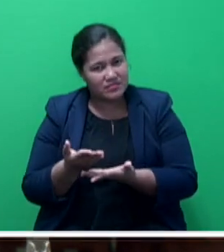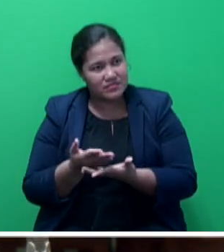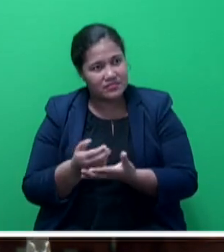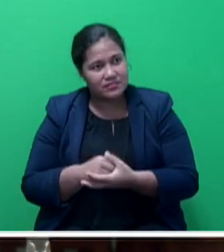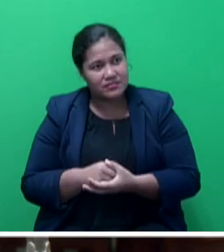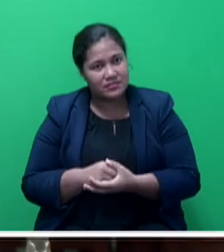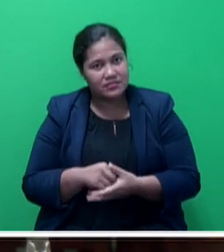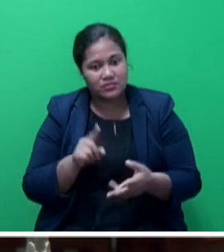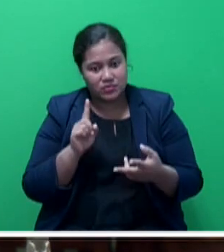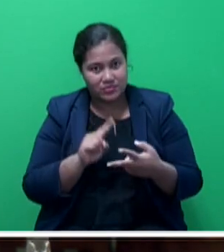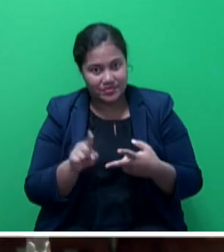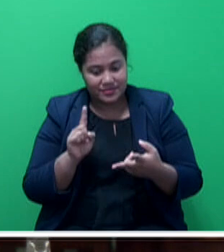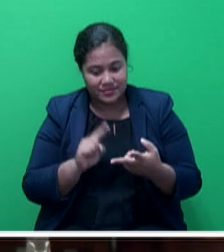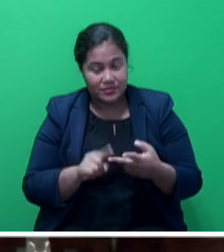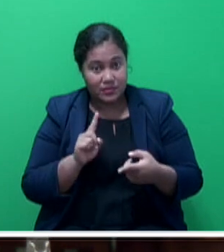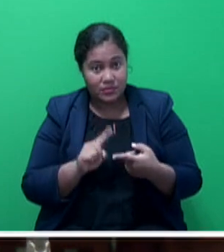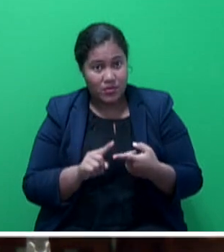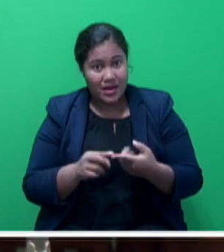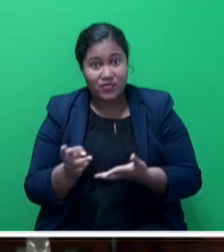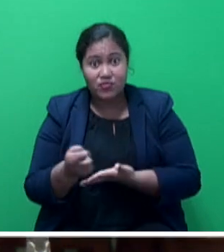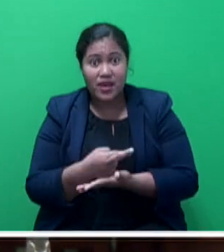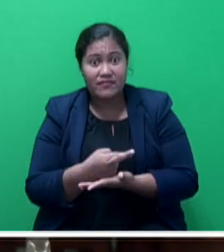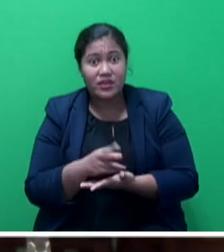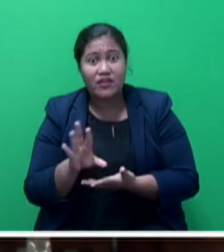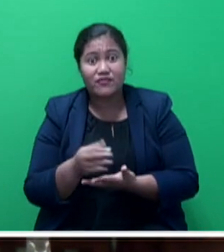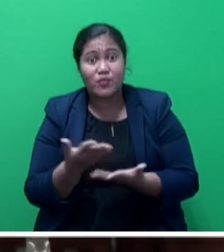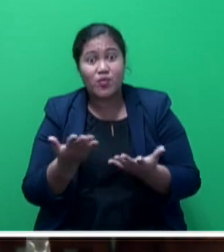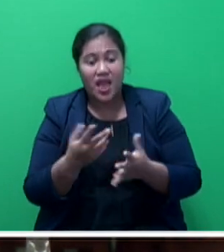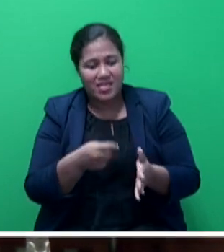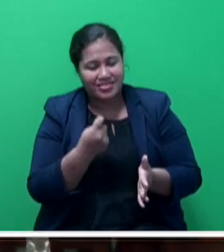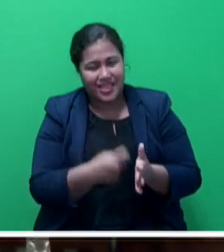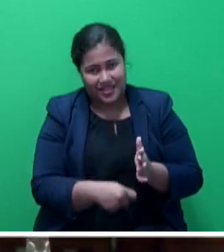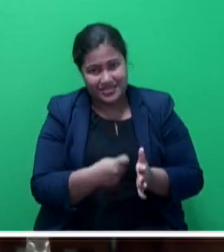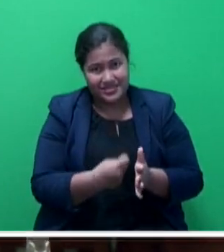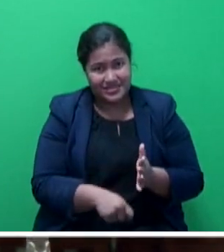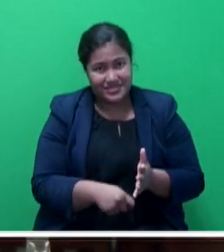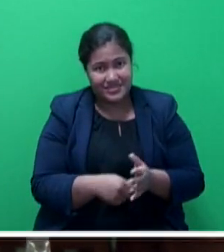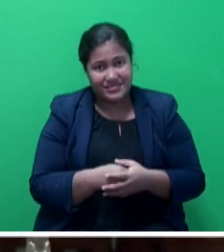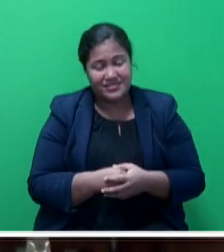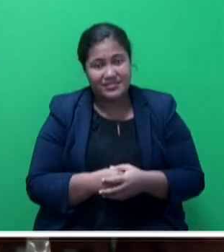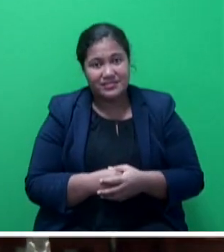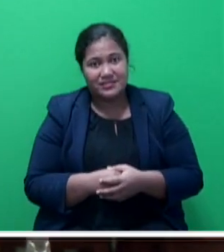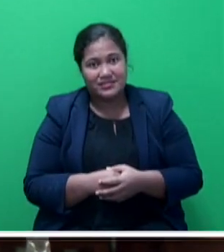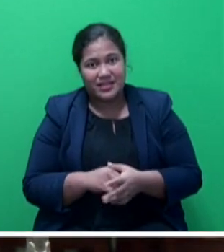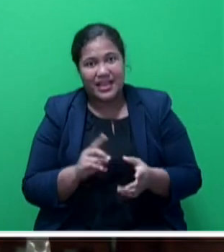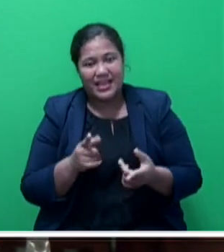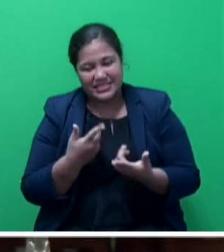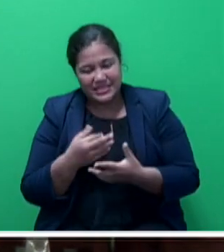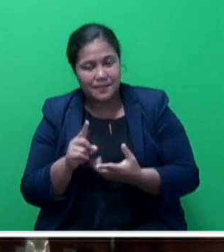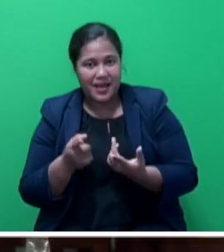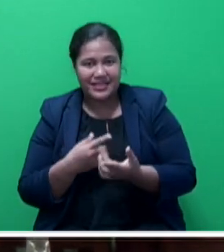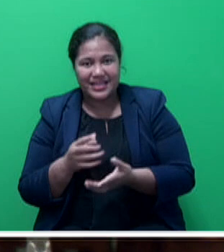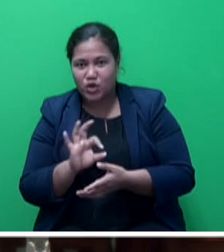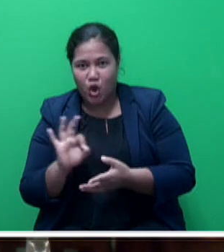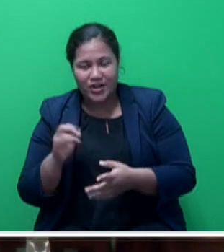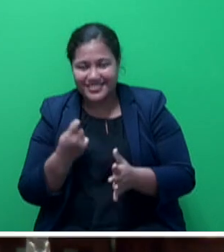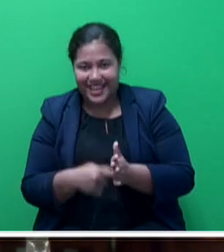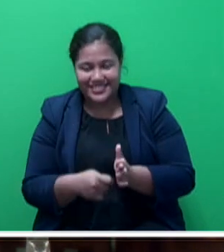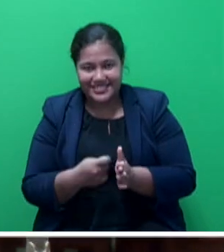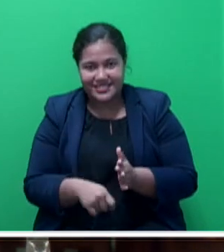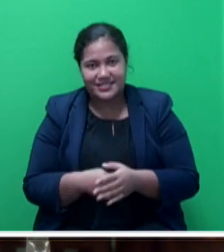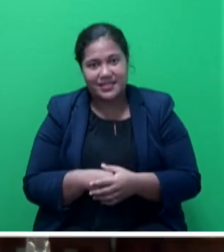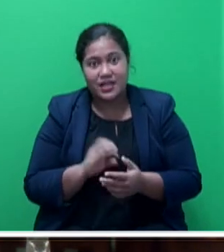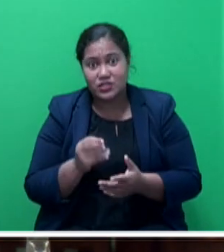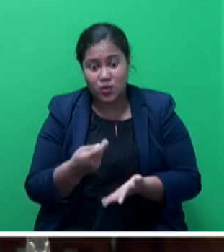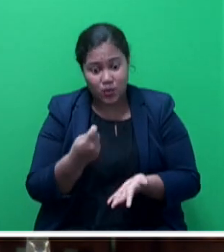sources. One is, of course, revenue comes from tax sources and what we call non-tax sources. So the